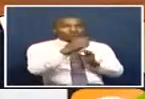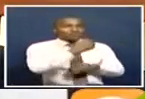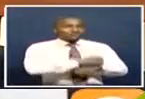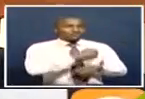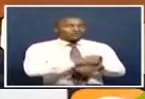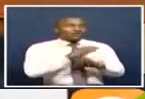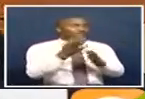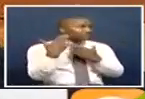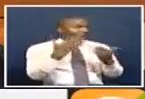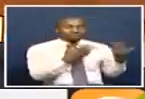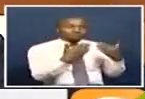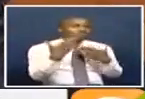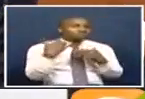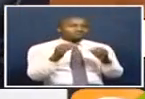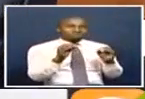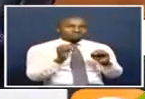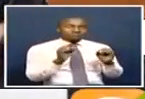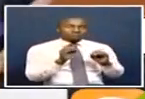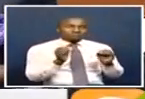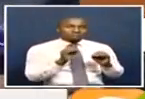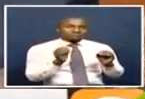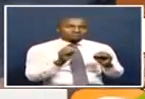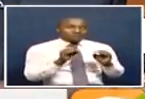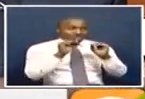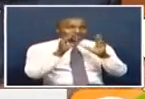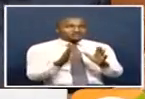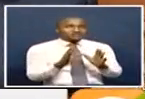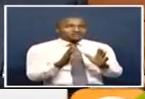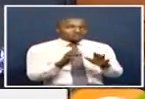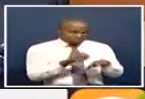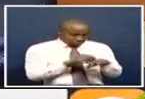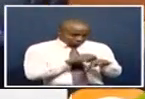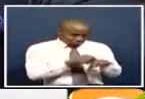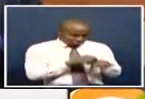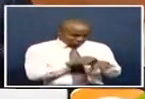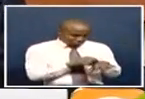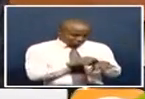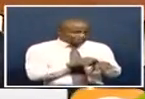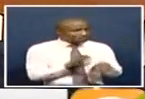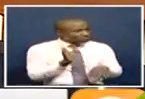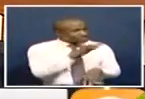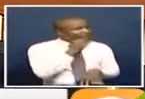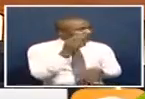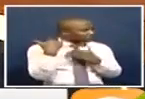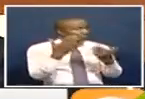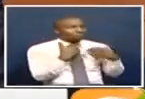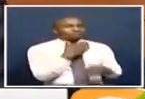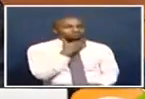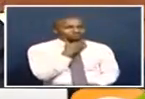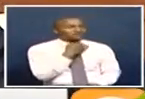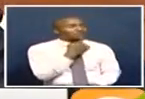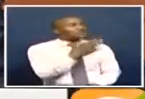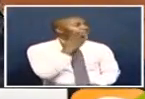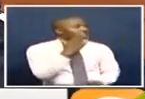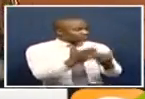never taken back, you have not, you know, you are not clean. Yes. Your teacher will come and check on you like yes. this. Go back, clean yourself. Yeah. Tell your parents to clean. You